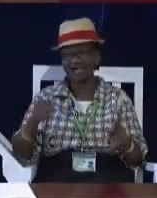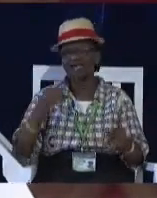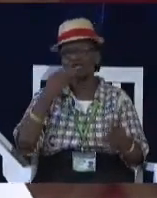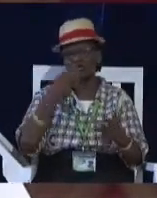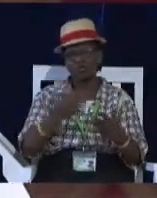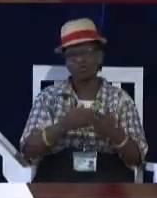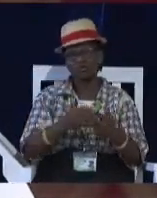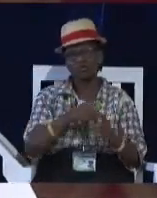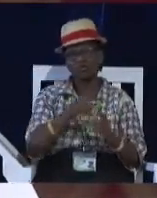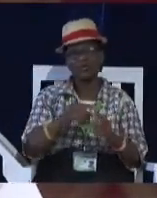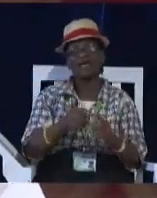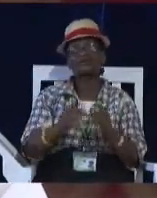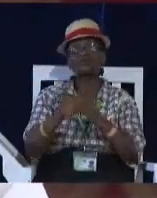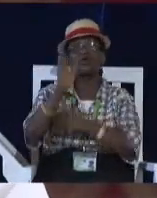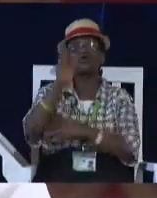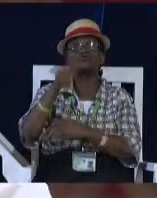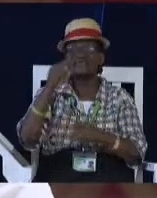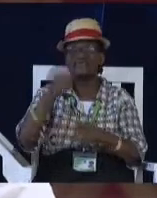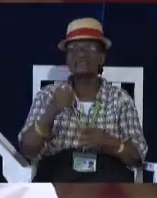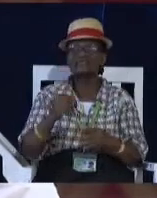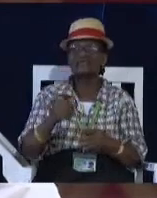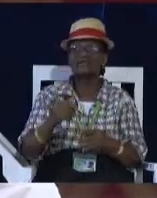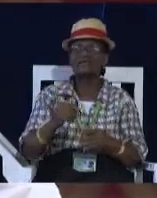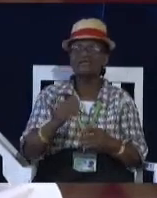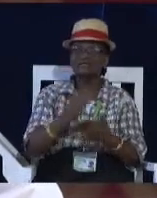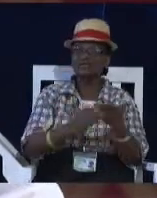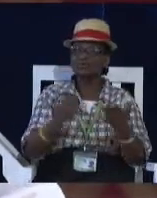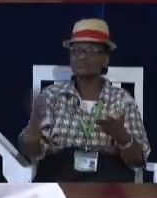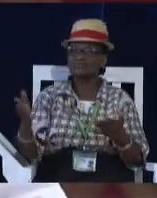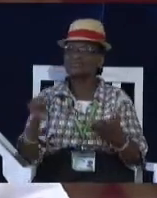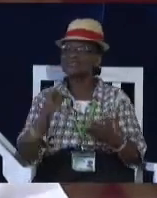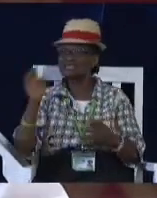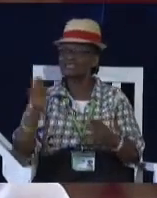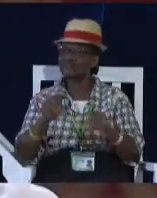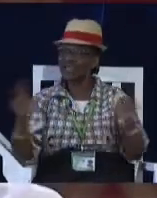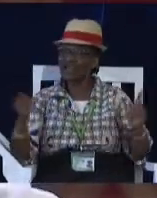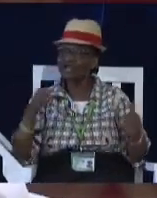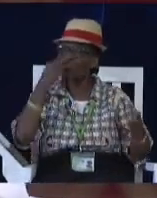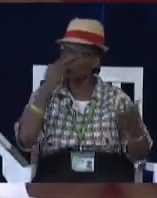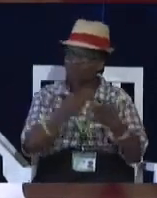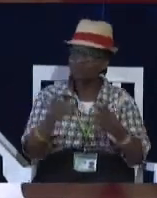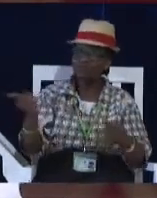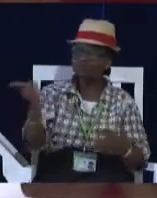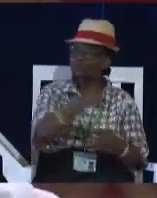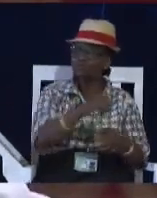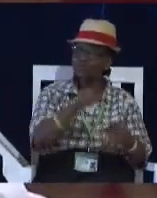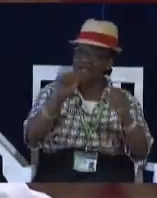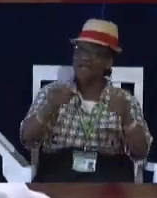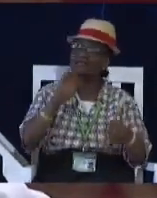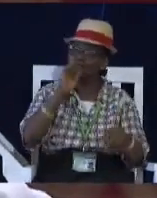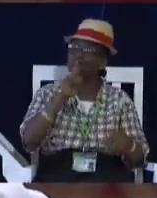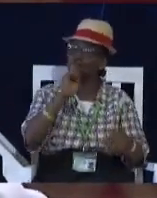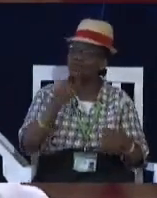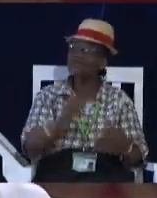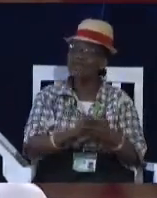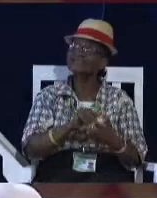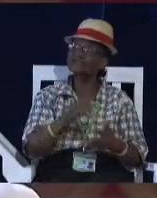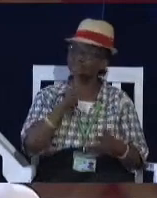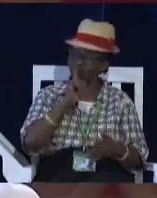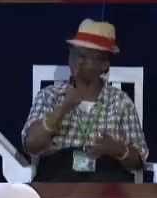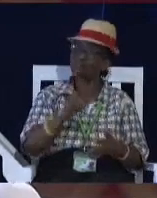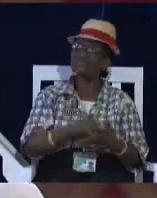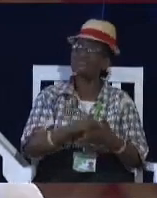And when God says something is very good, you can be sure that thing must be very good. As a matter of fact, David